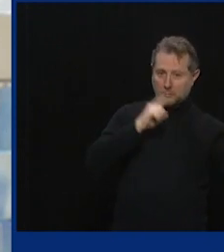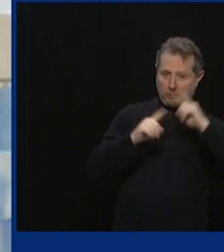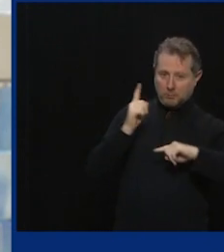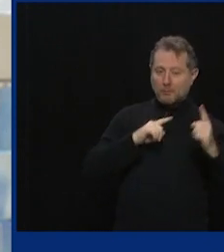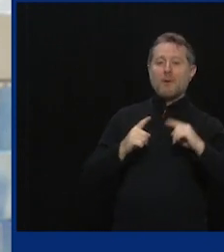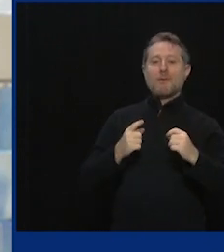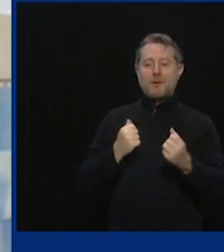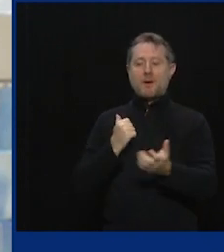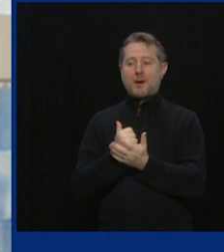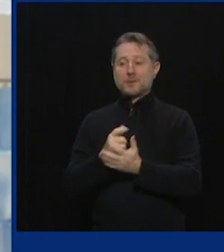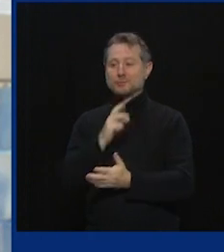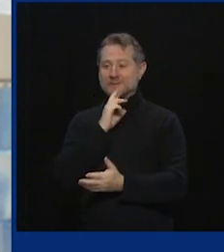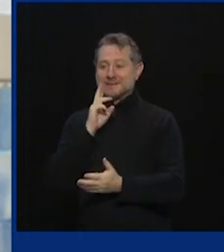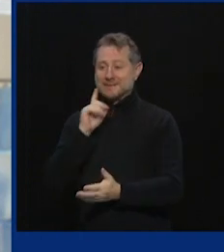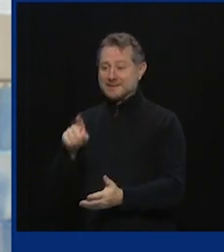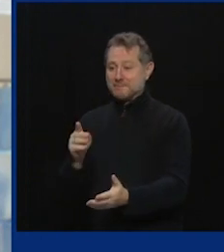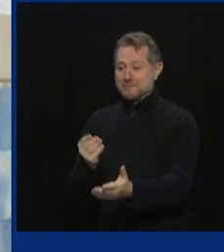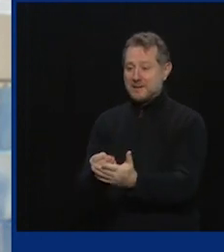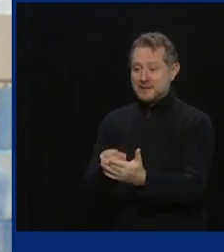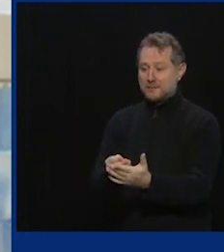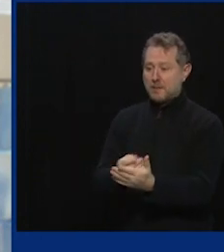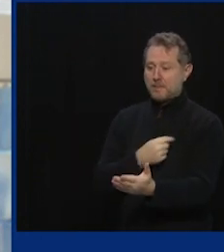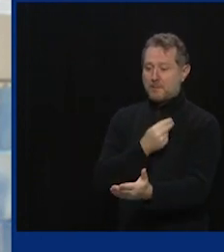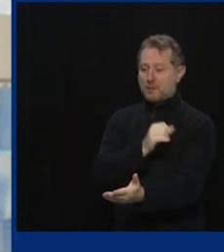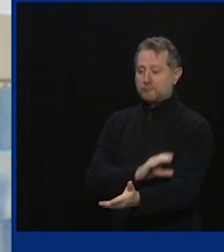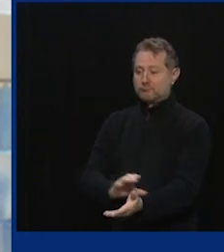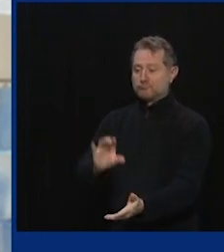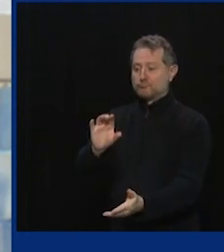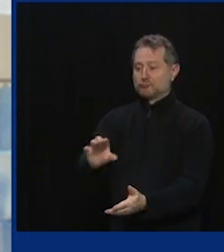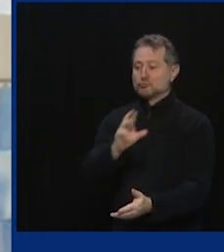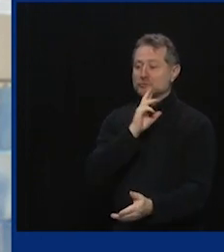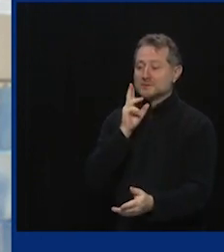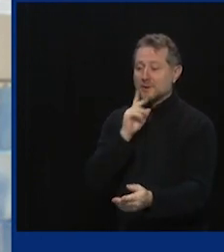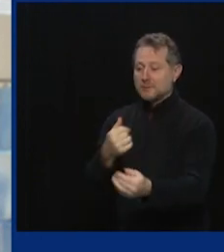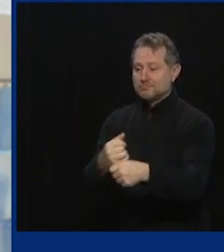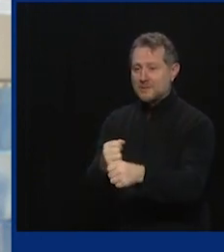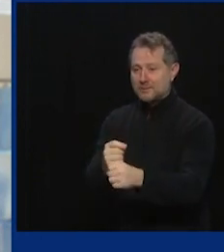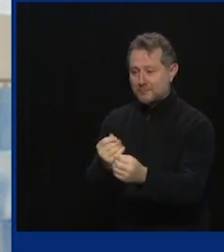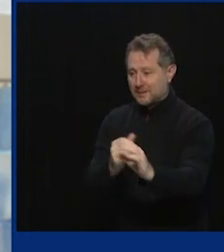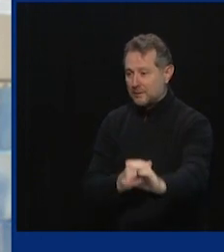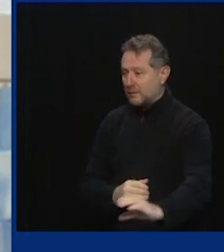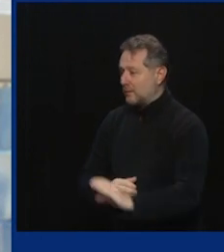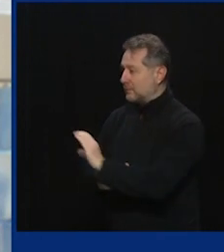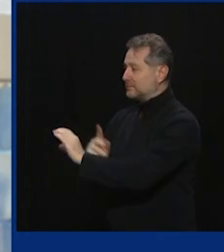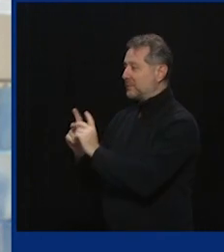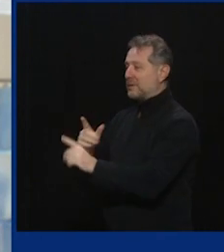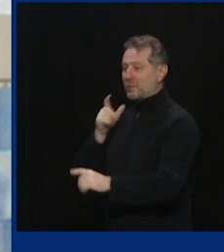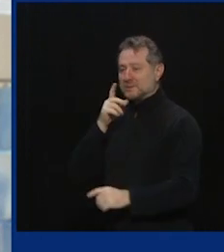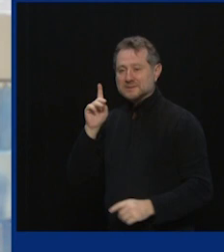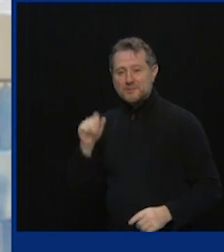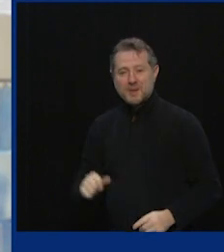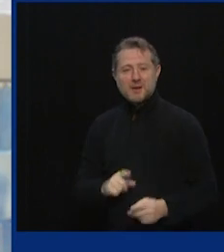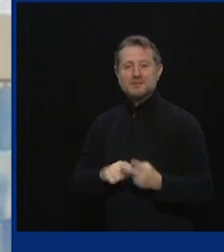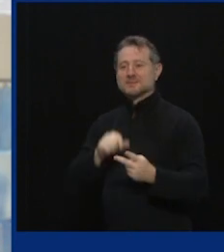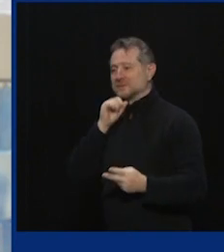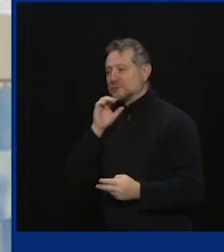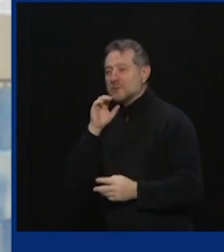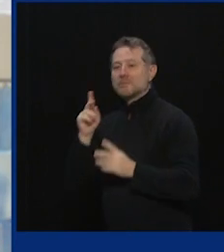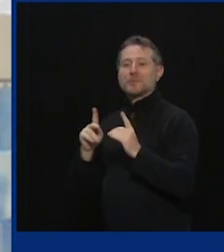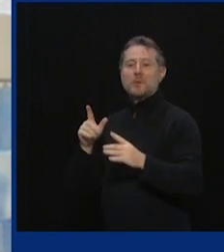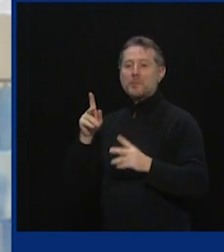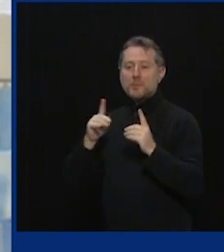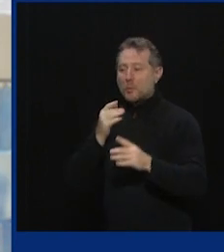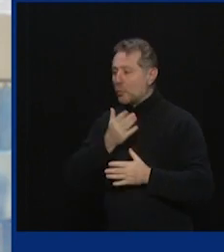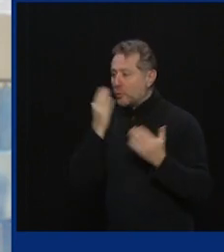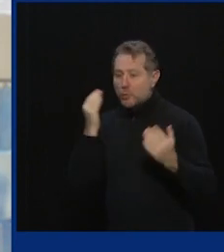the income? Why not make it easier for people with disabilities and our elderly and even people who don't even have a home to cook and are homeless?